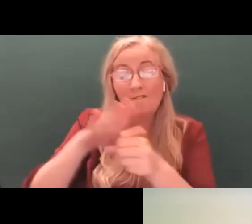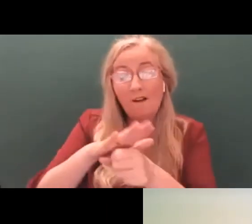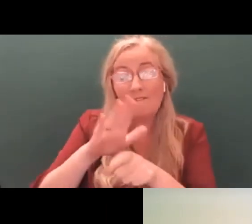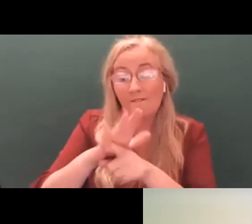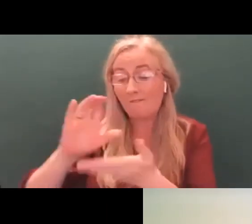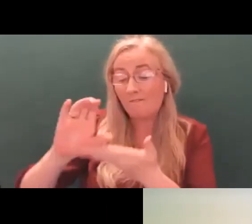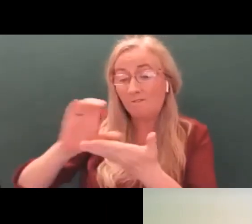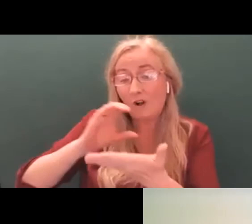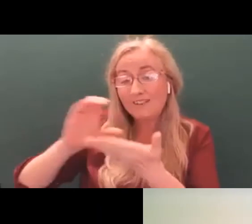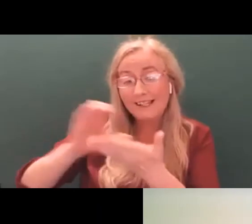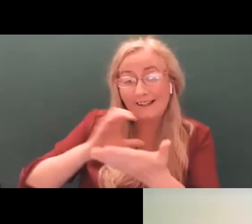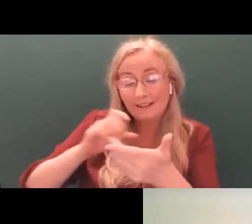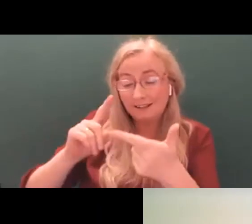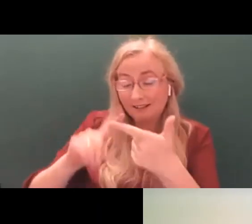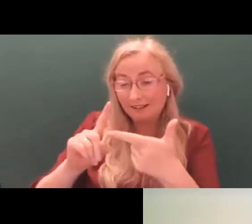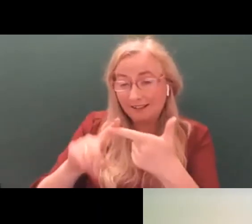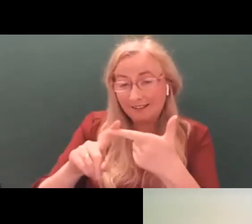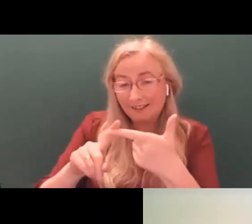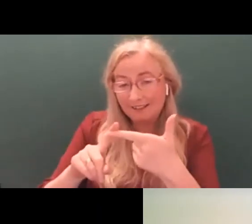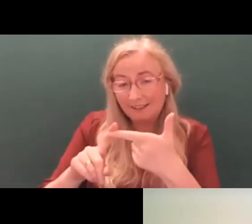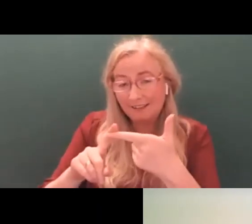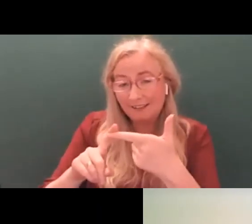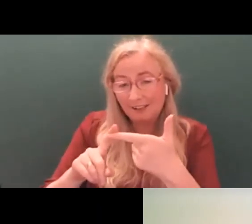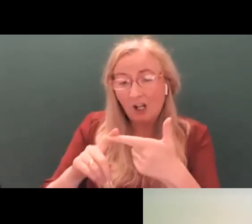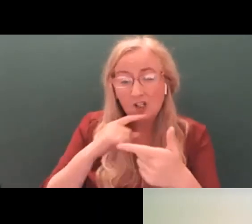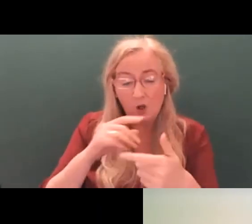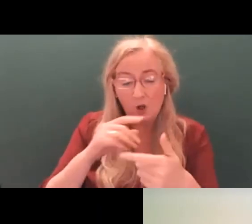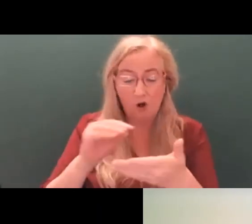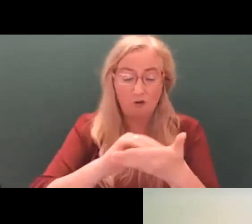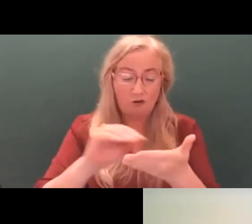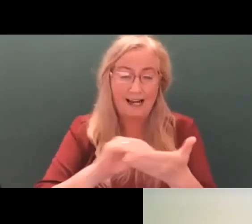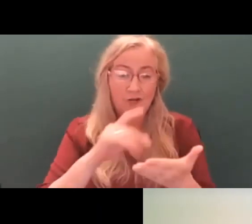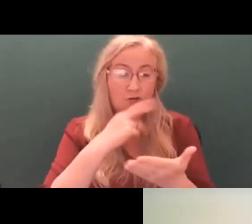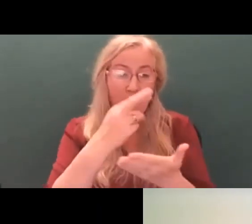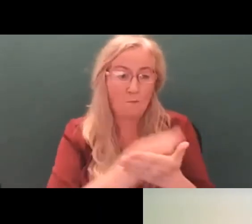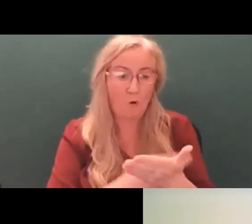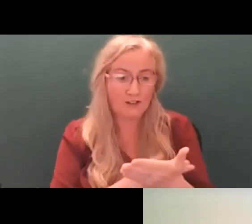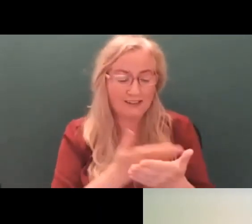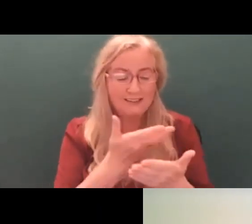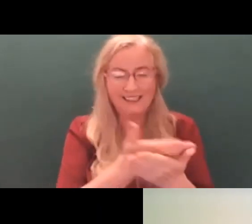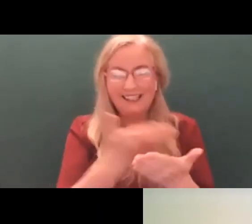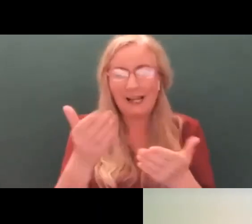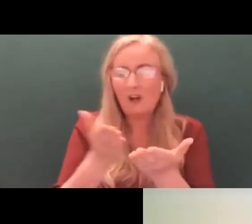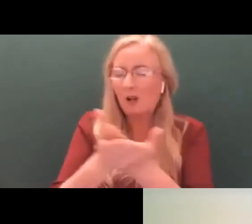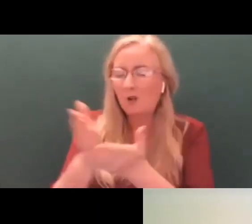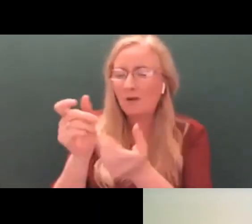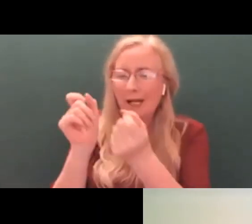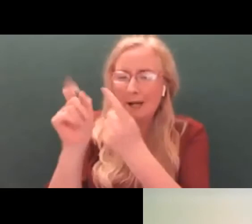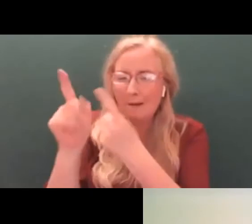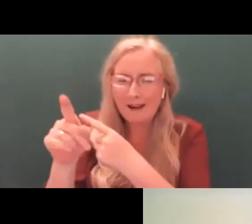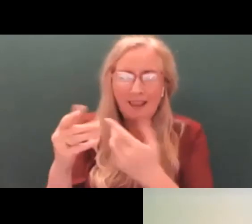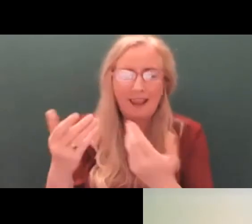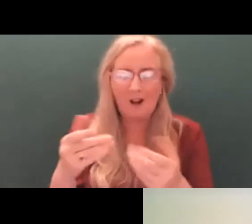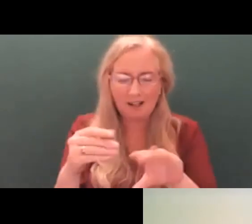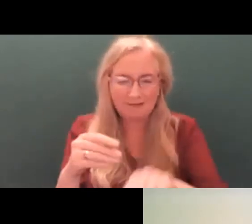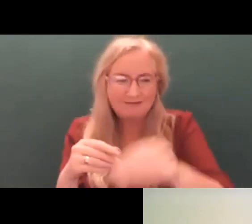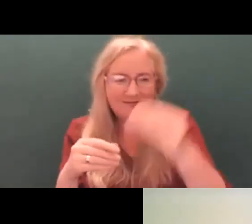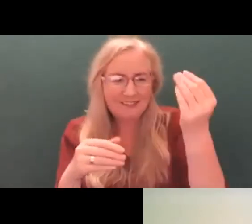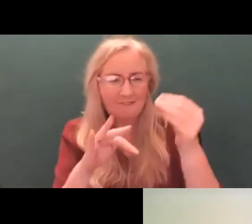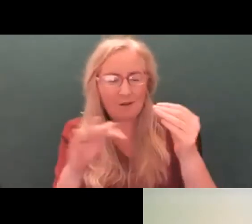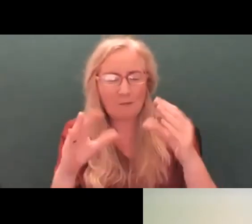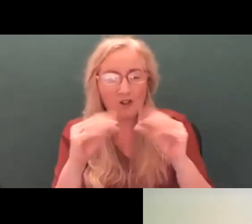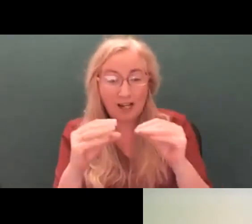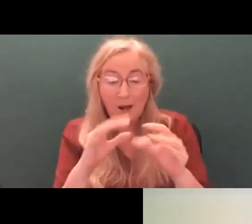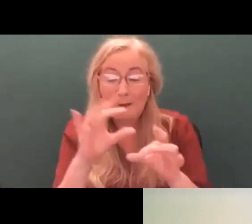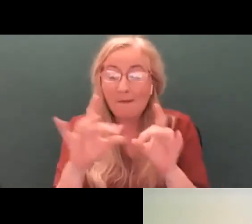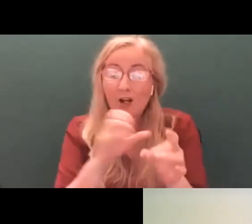be able to have, you know, that genuine, rather than your report of a conversation afterwards, it's on an email or it's from the chat function, and certainly making sure